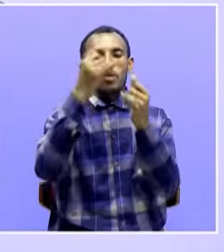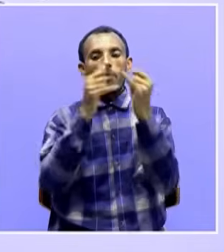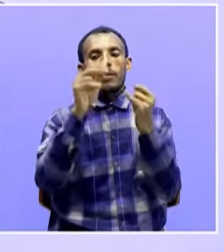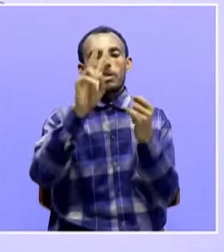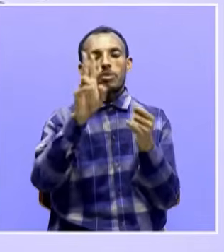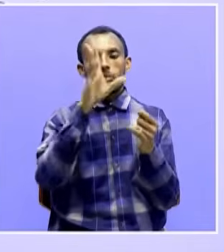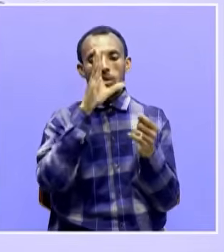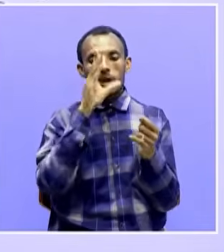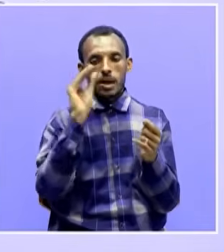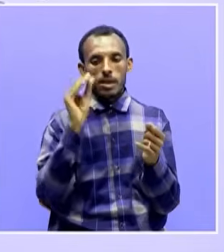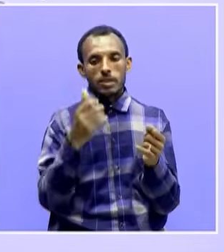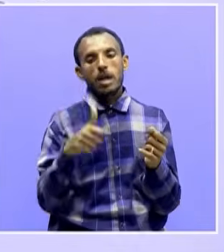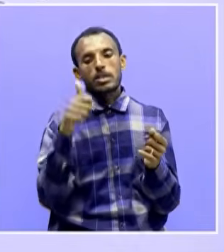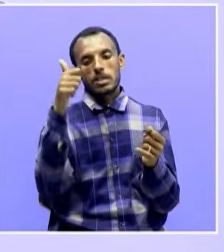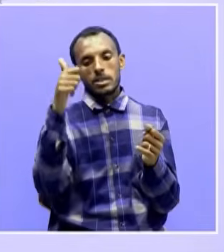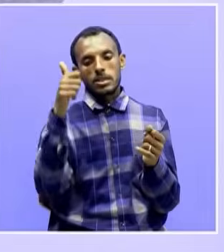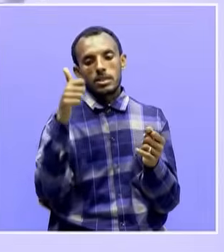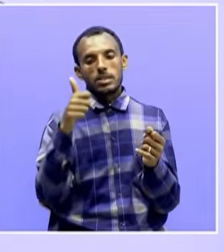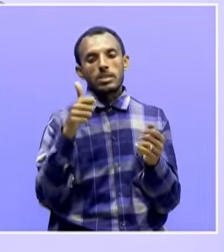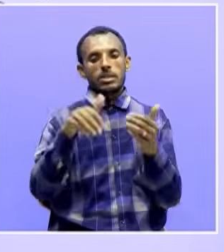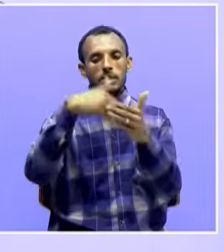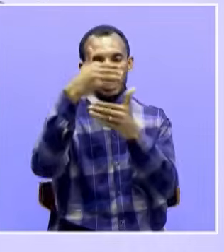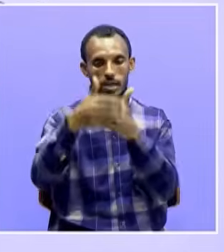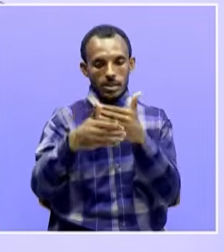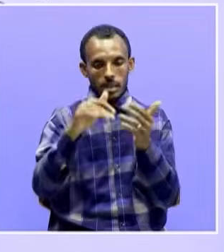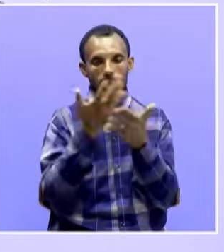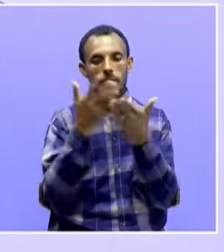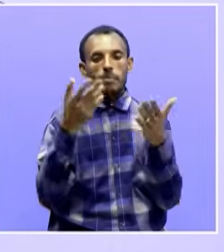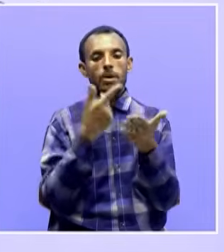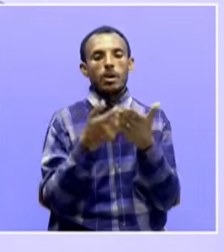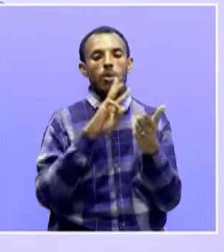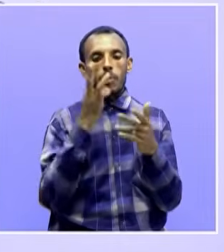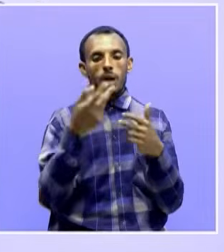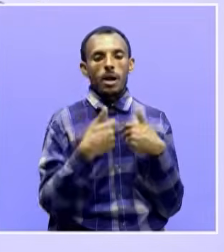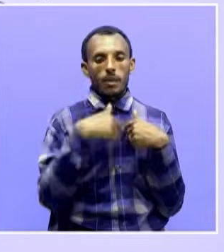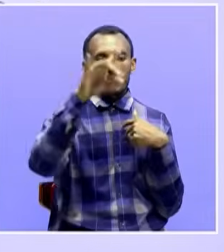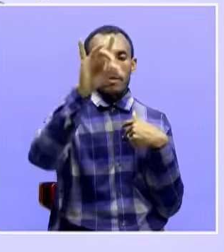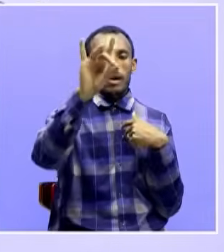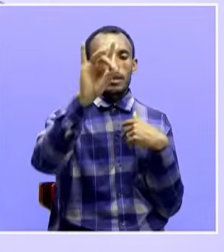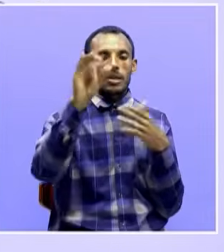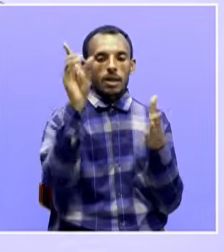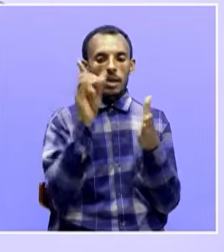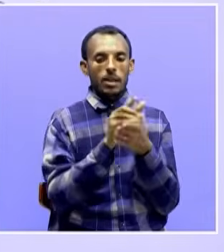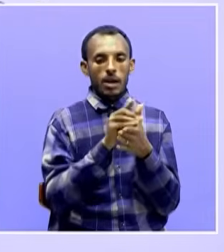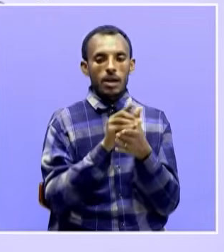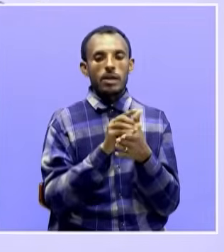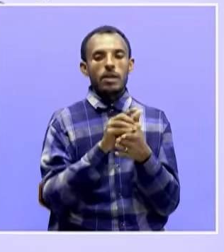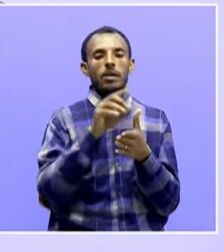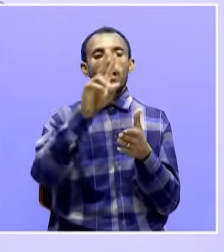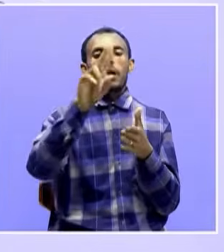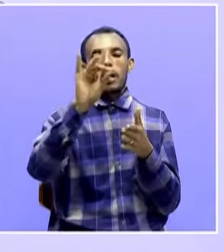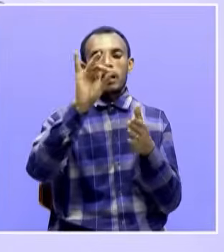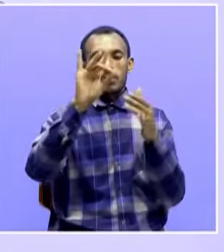item. This is the next item. So here we have 8 data, so 8 over 2